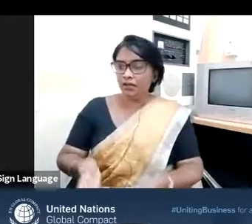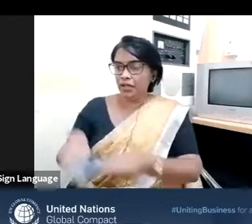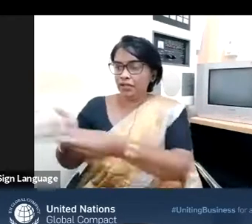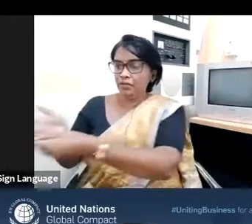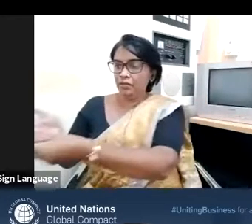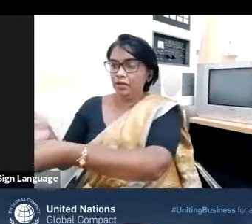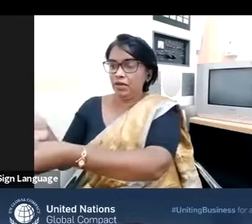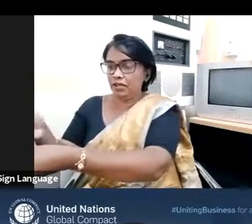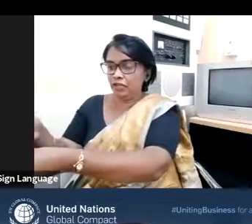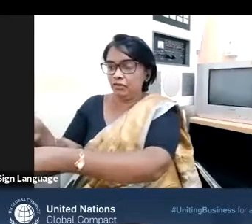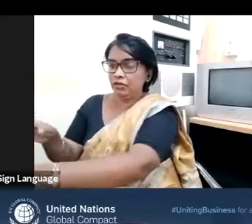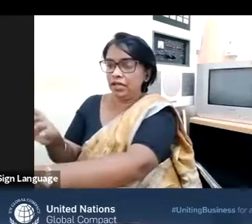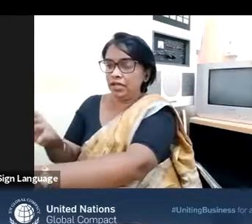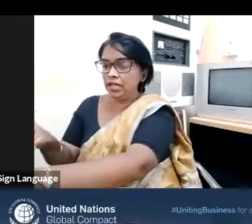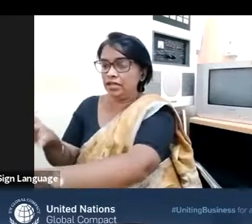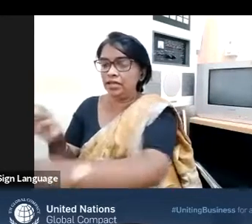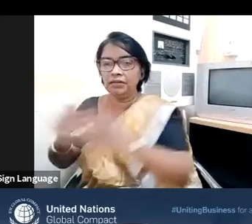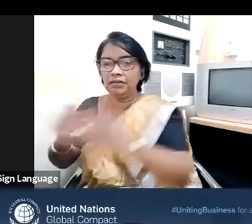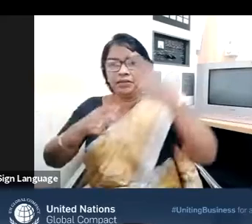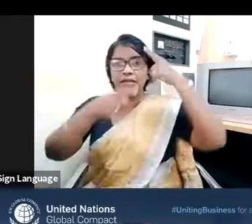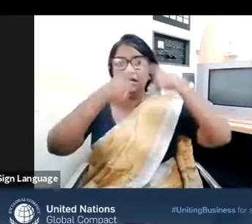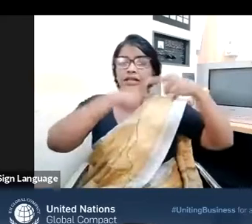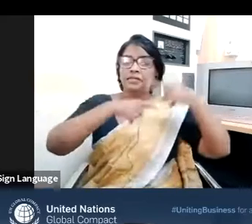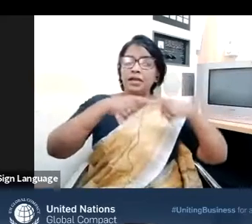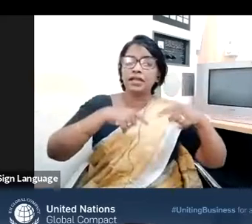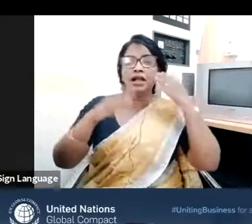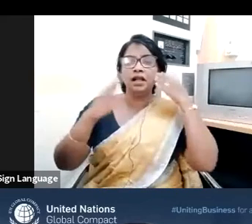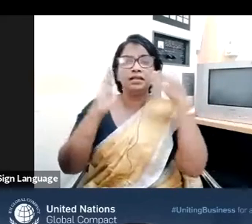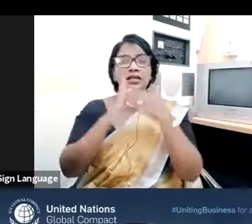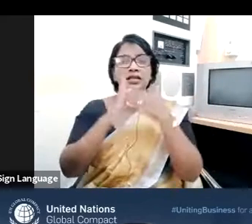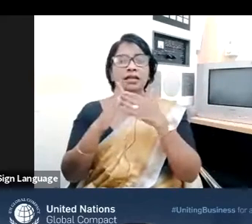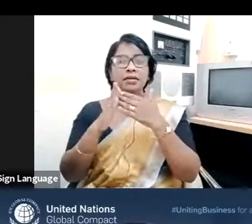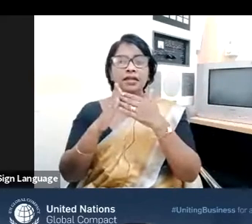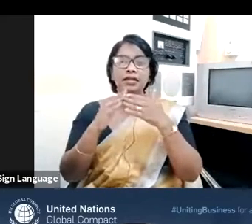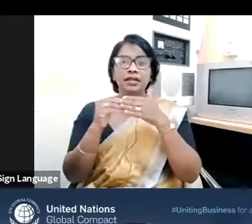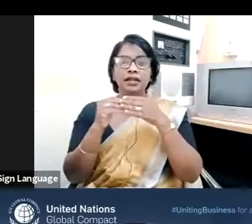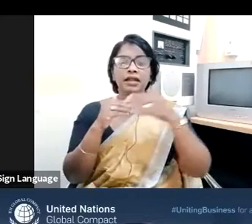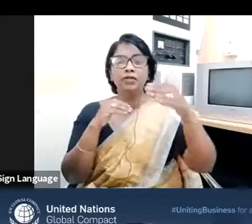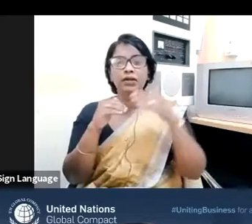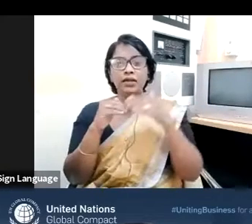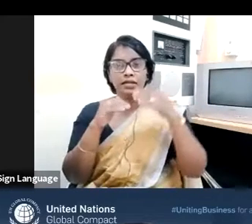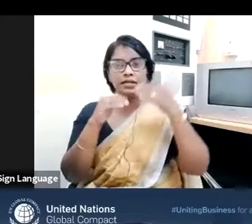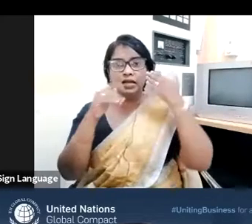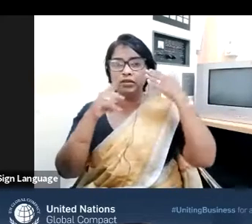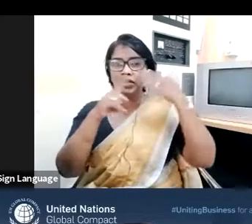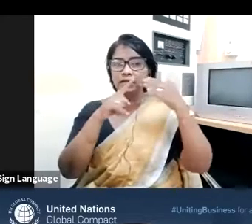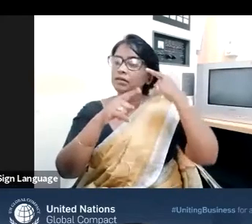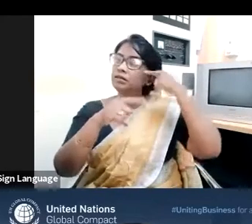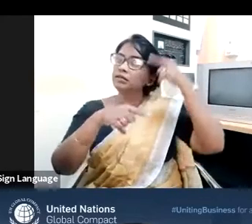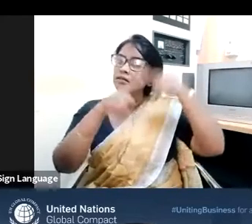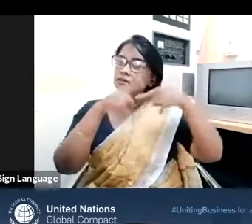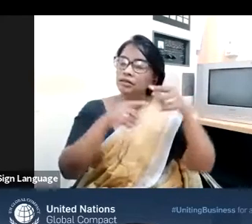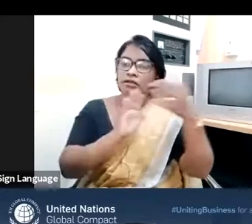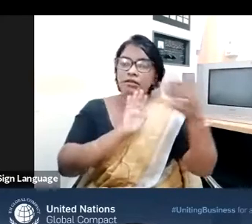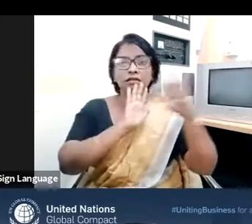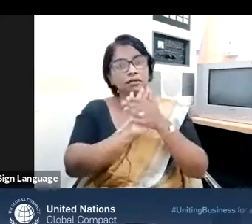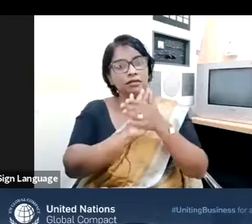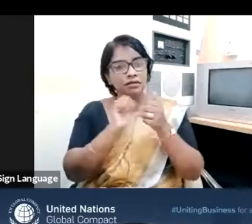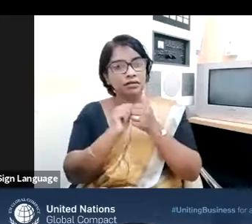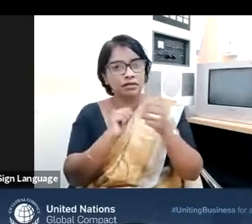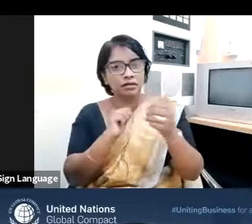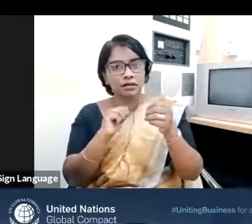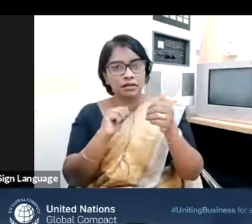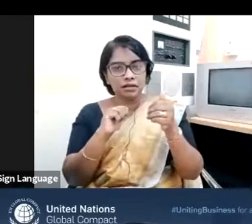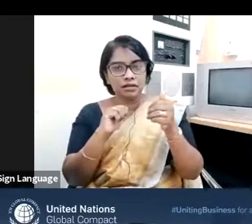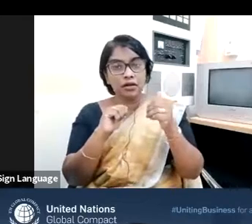On our part, the Global Compact Local Network in India is implementing the Climate Ambition Accelerator and getting companies to commit to